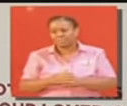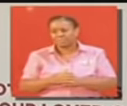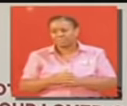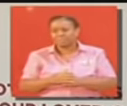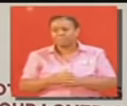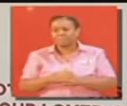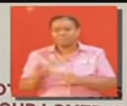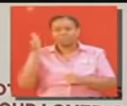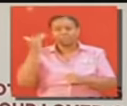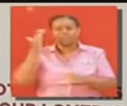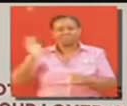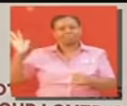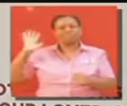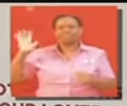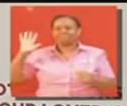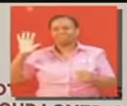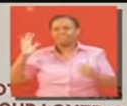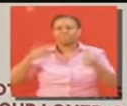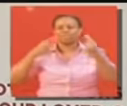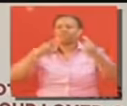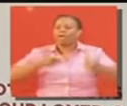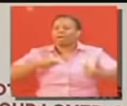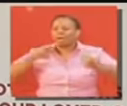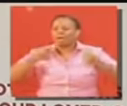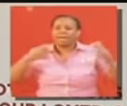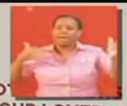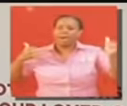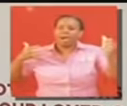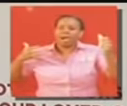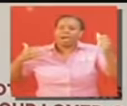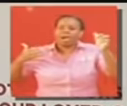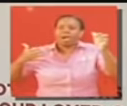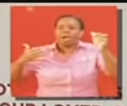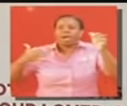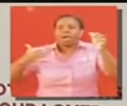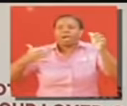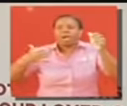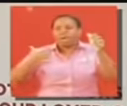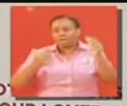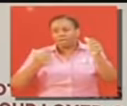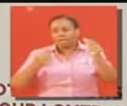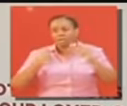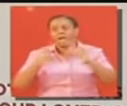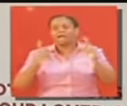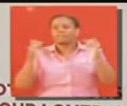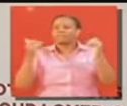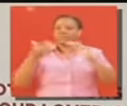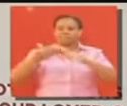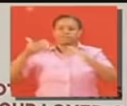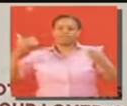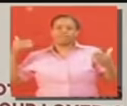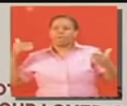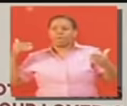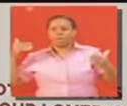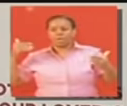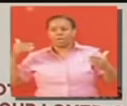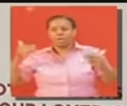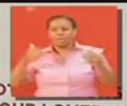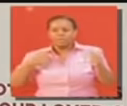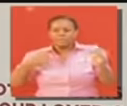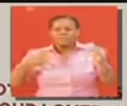look at the epidemiologic curve, was actually earlier on in the process. So when we look at